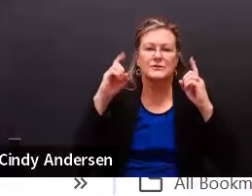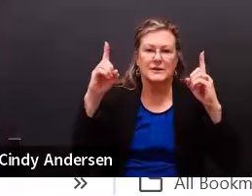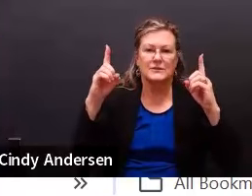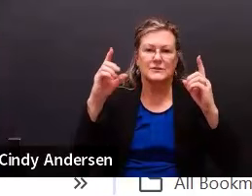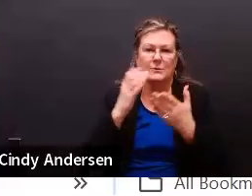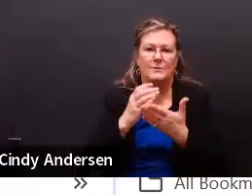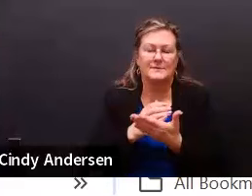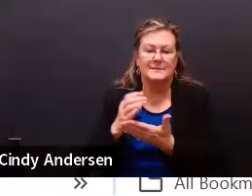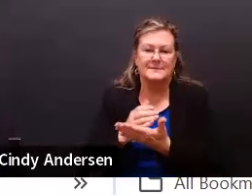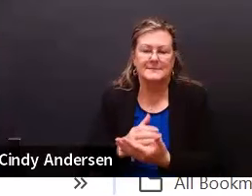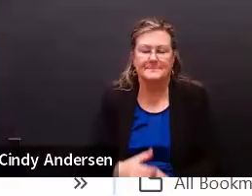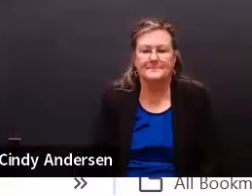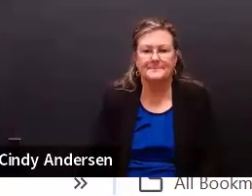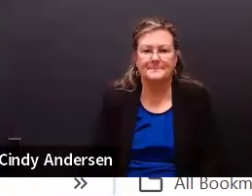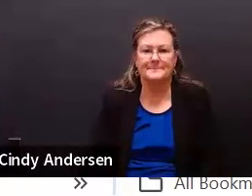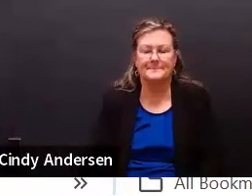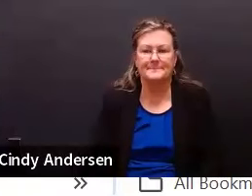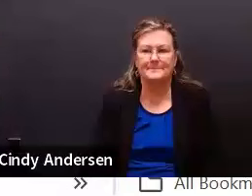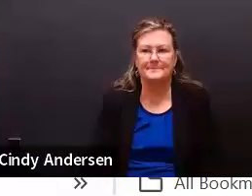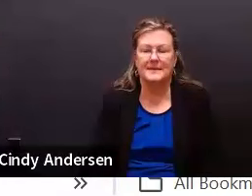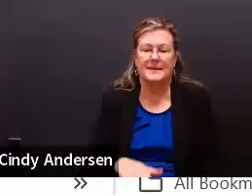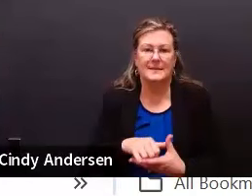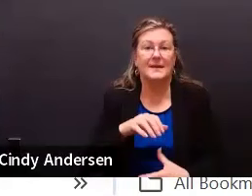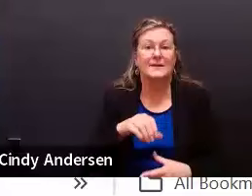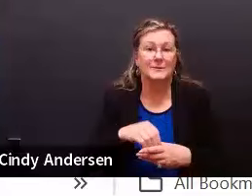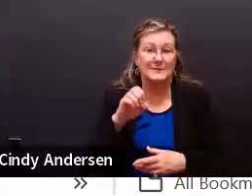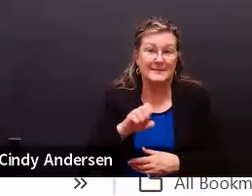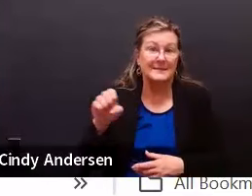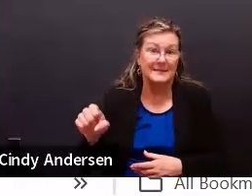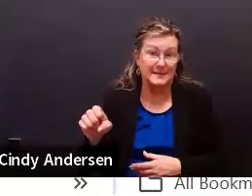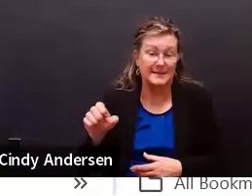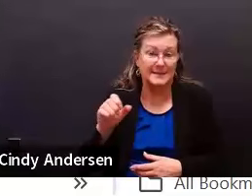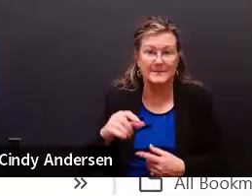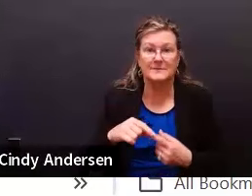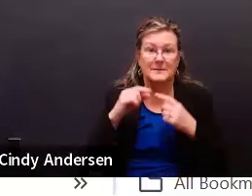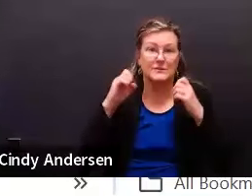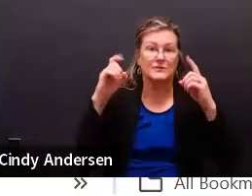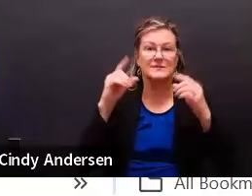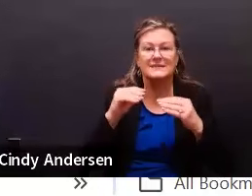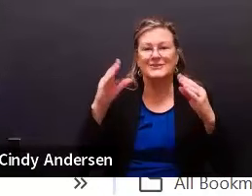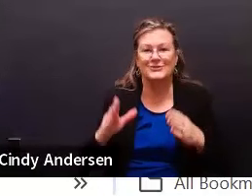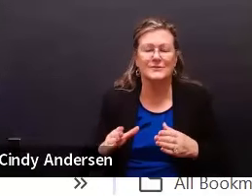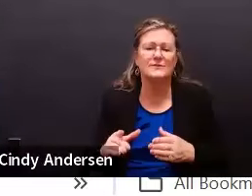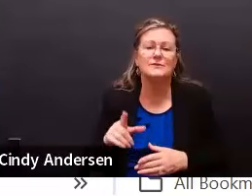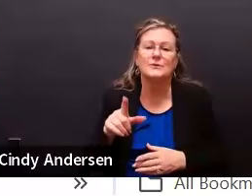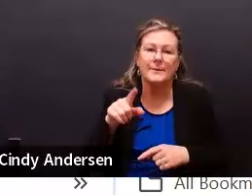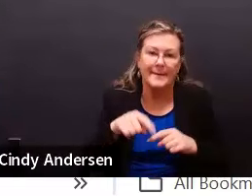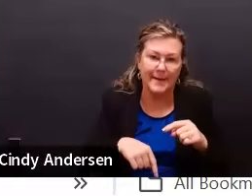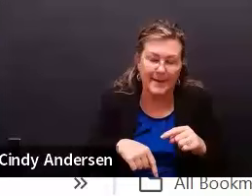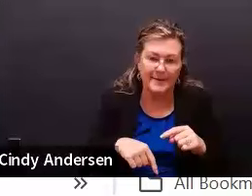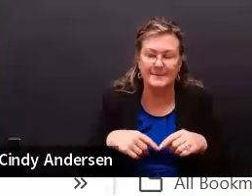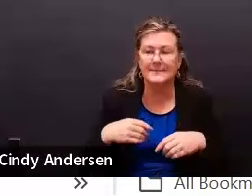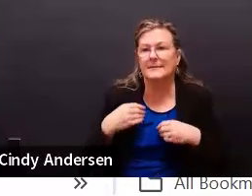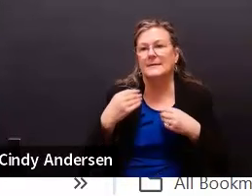education courses. And that includes the essential elements, is it's a special education teacher. So you can't